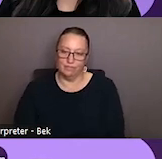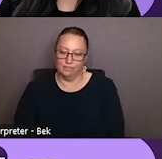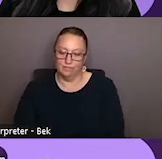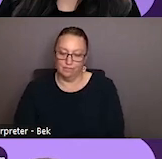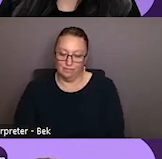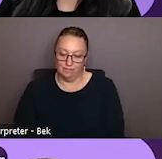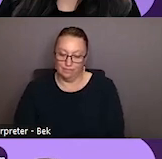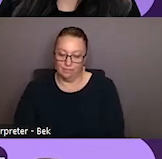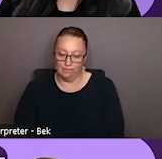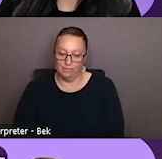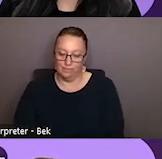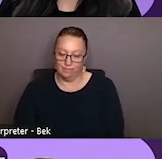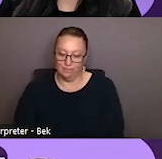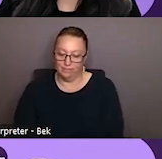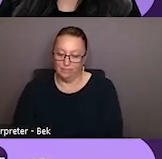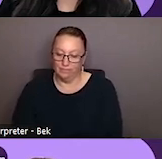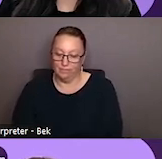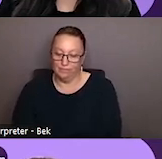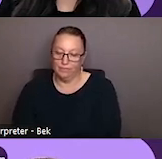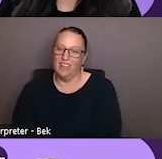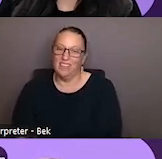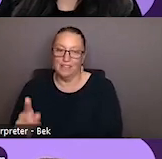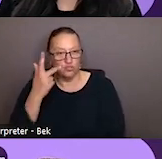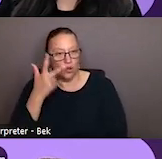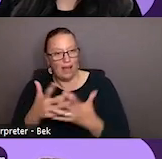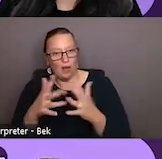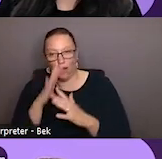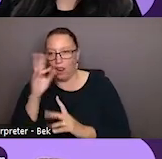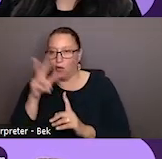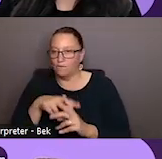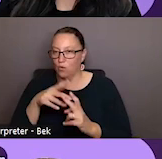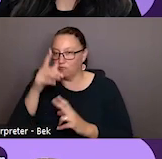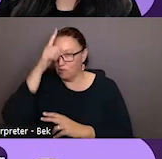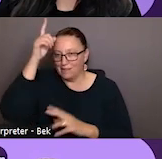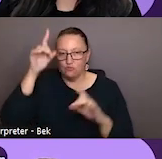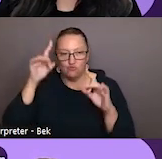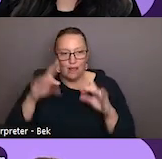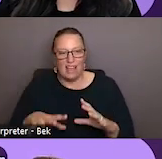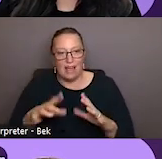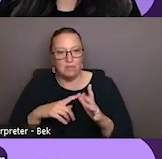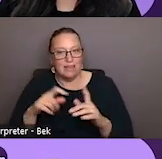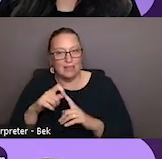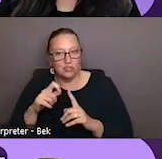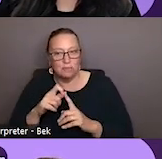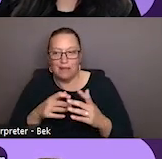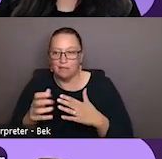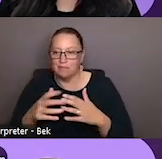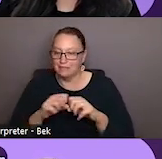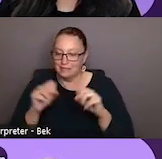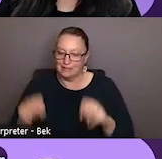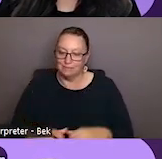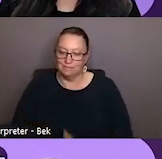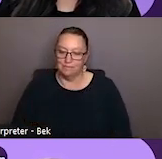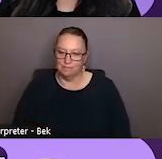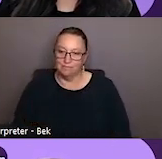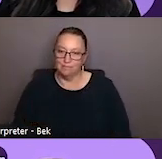So this screen shows you where you can log into the Creative Australia application management system. One thing to note is that you need to be